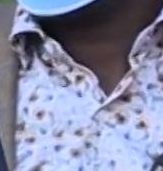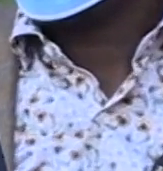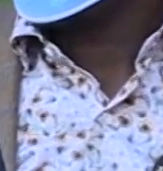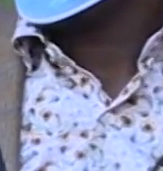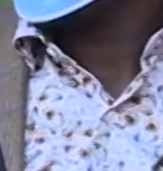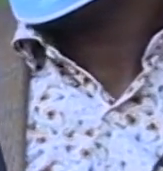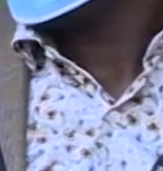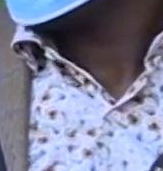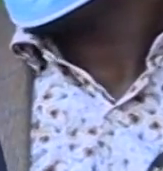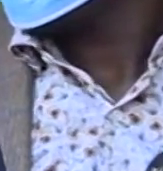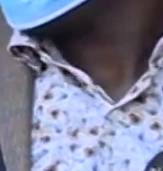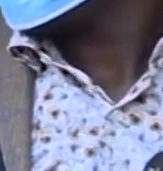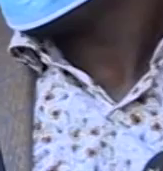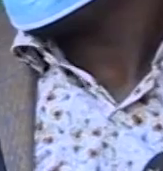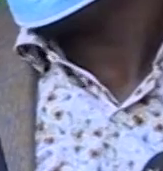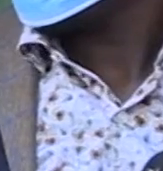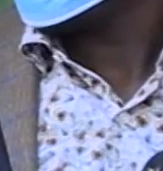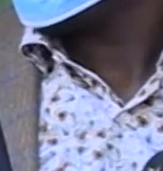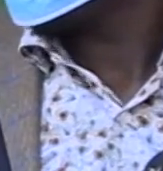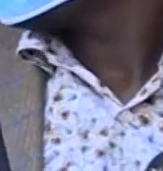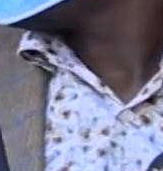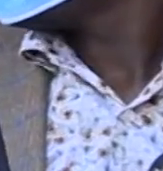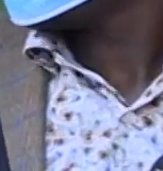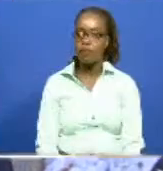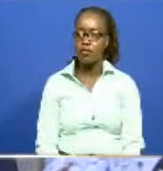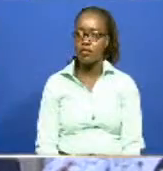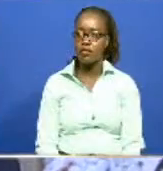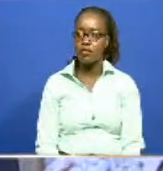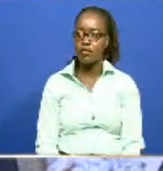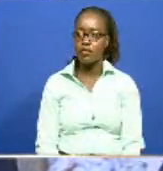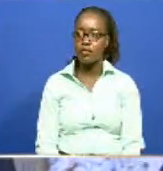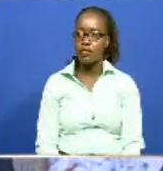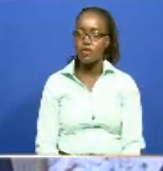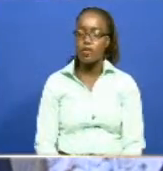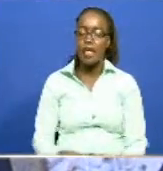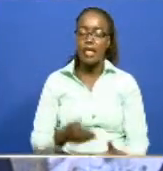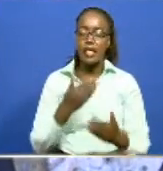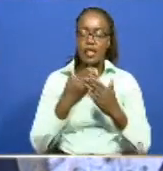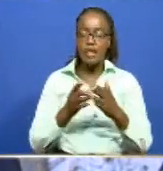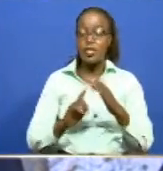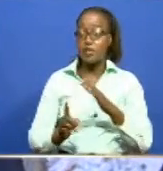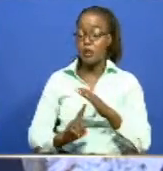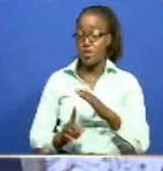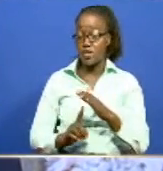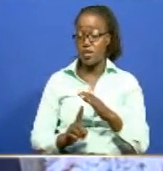have enhanced our testing capacity, and I want to thank the ministry for